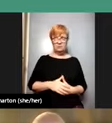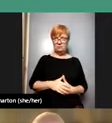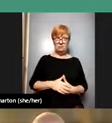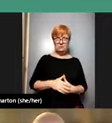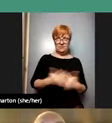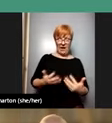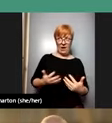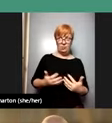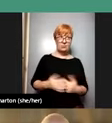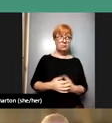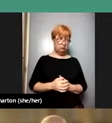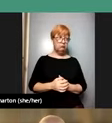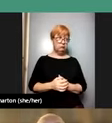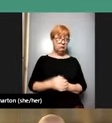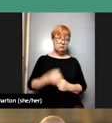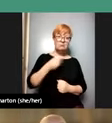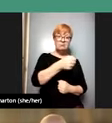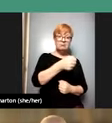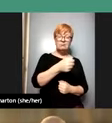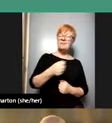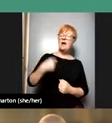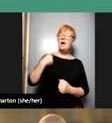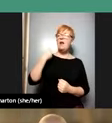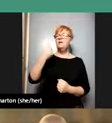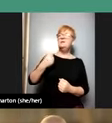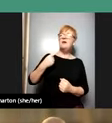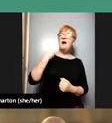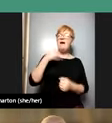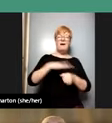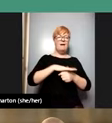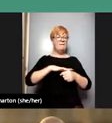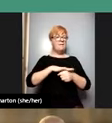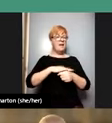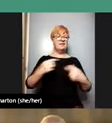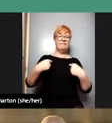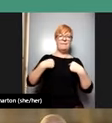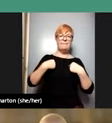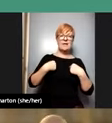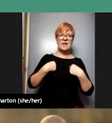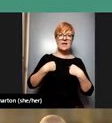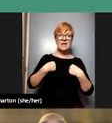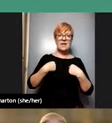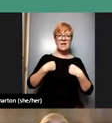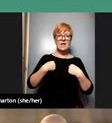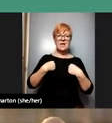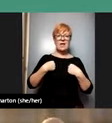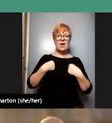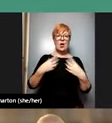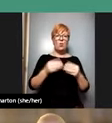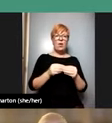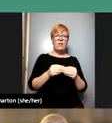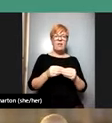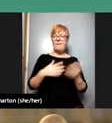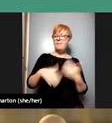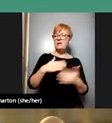Yes. London is the place for me, mimics the upright wood bass. London,